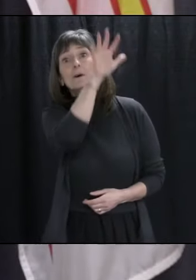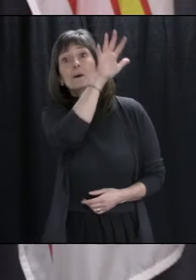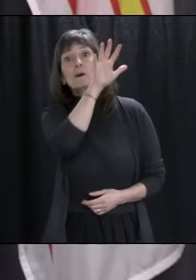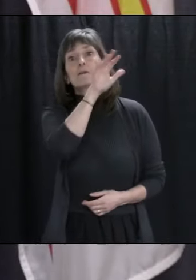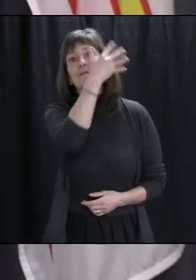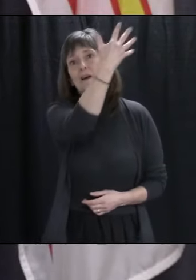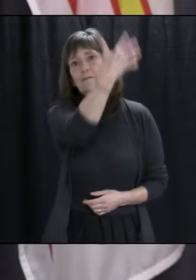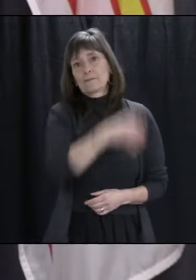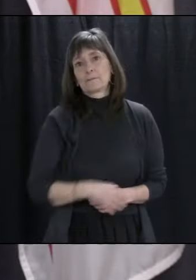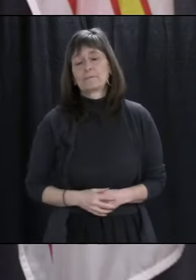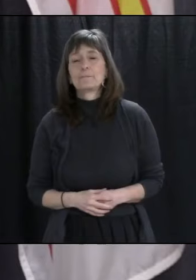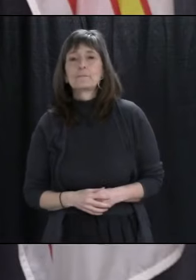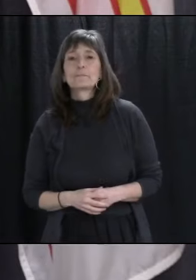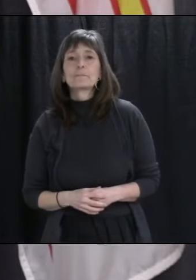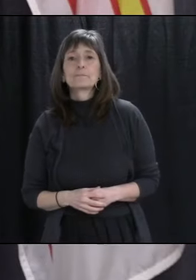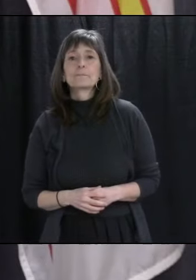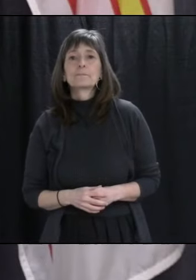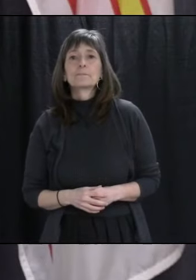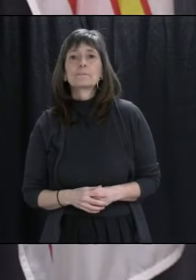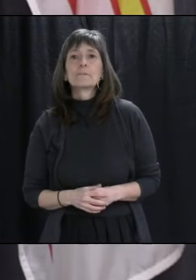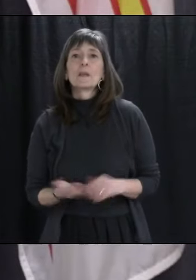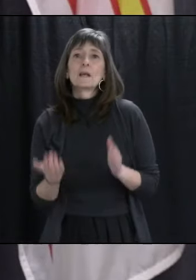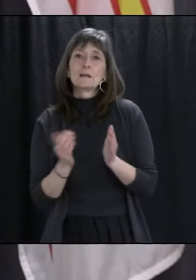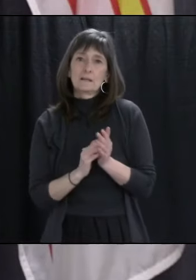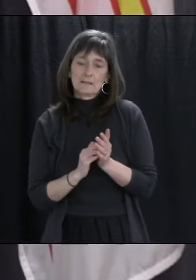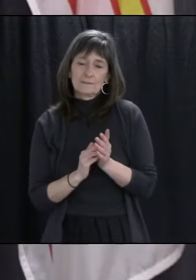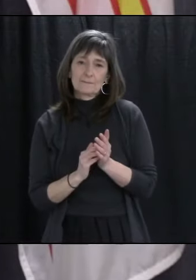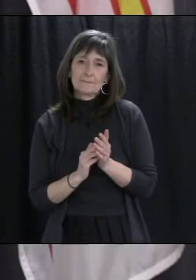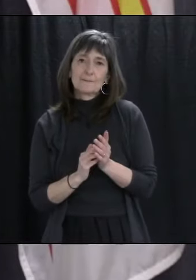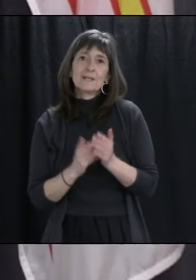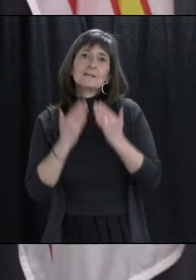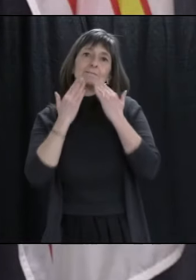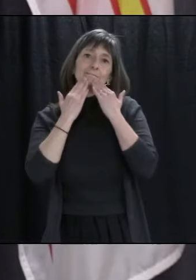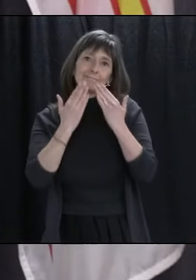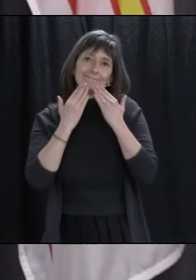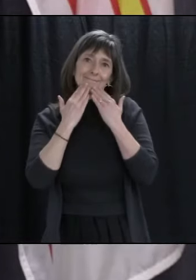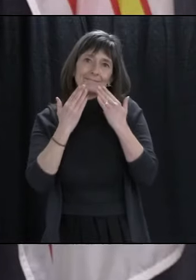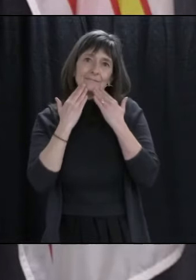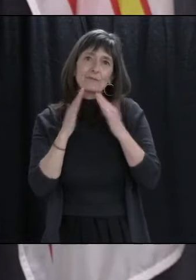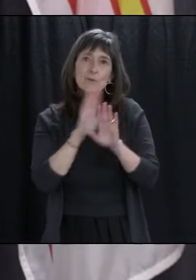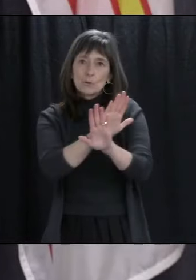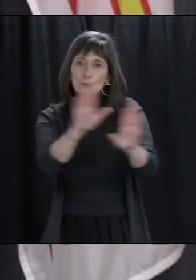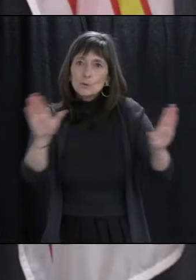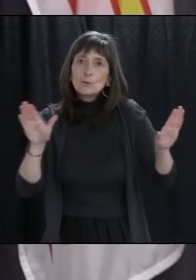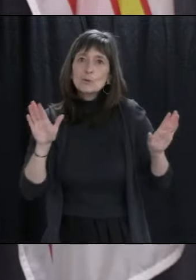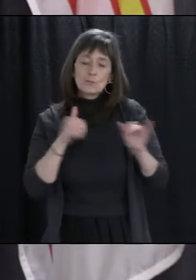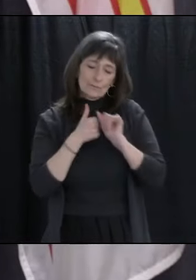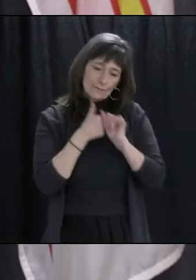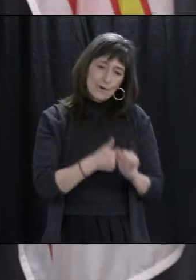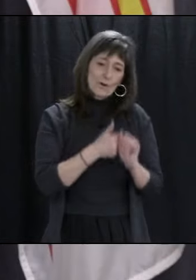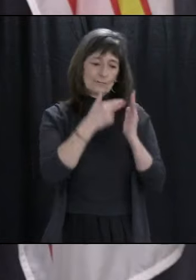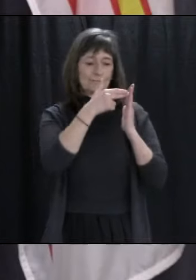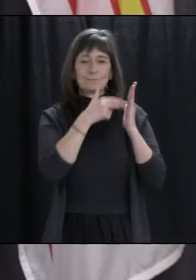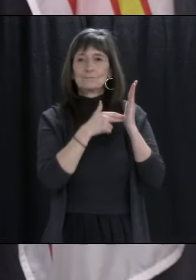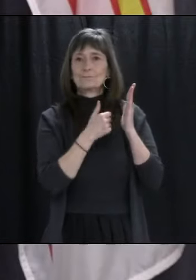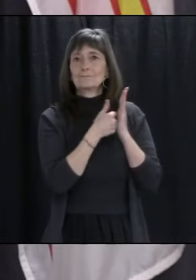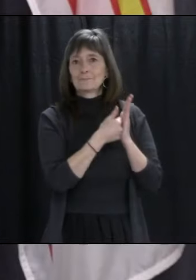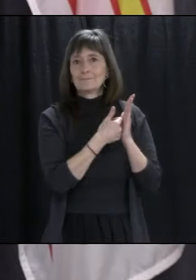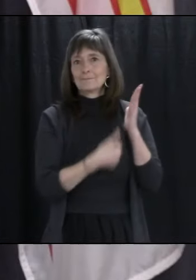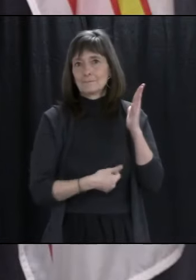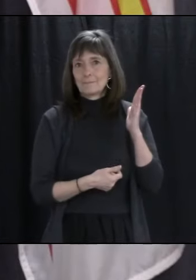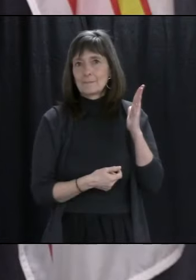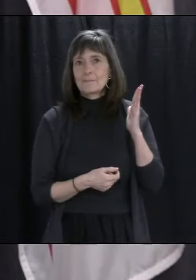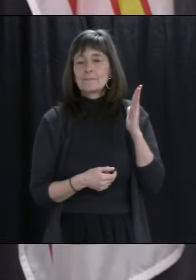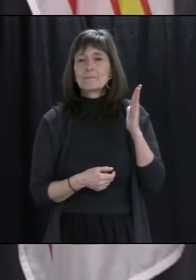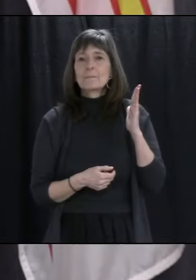Health. Once again, I would like to offer my sincere gratitude to those who continue to follow the public health measures we have put in place.